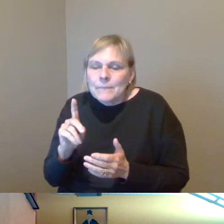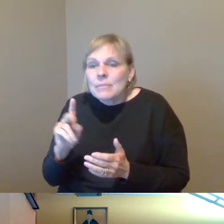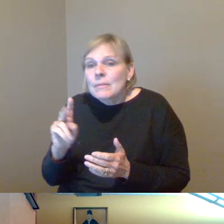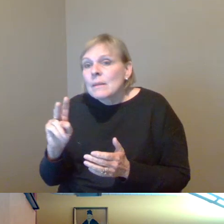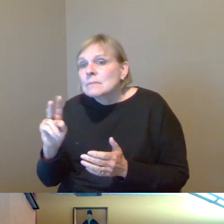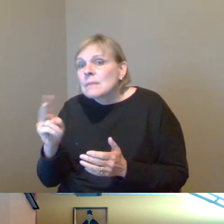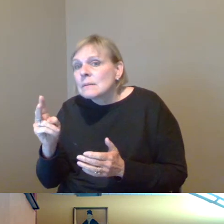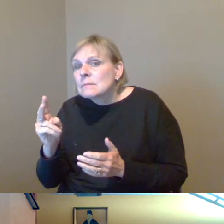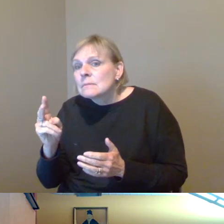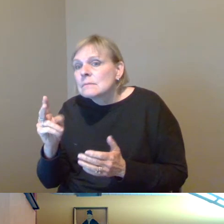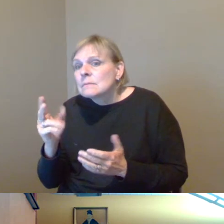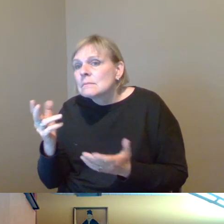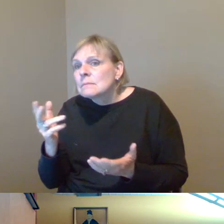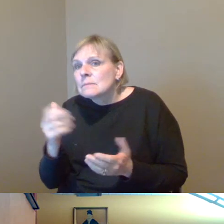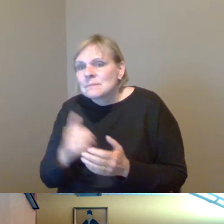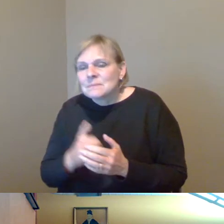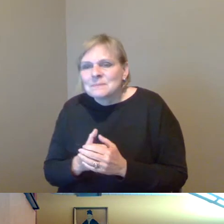second?